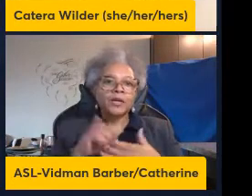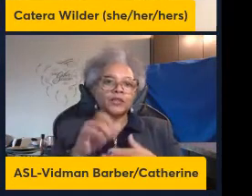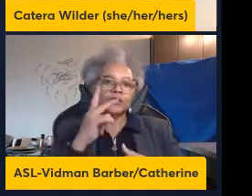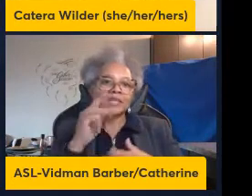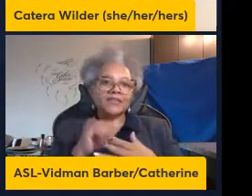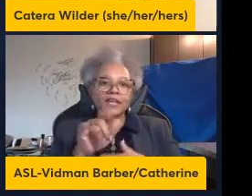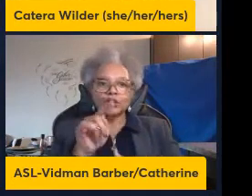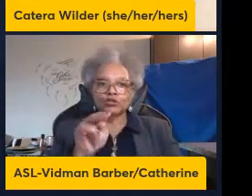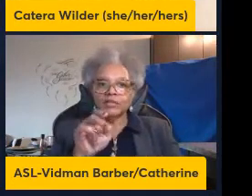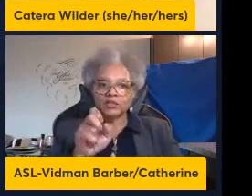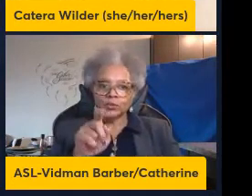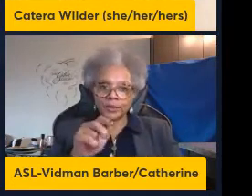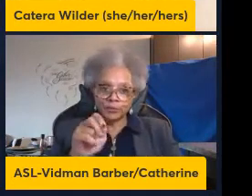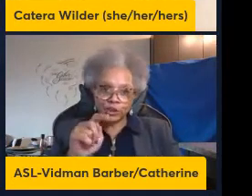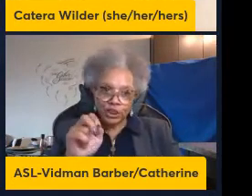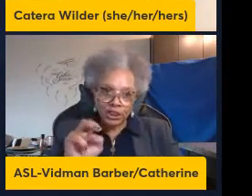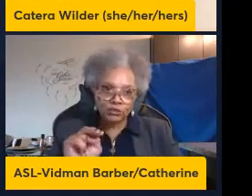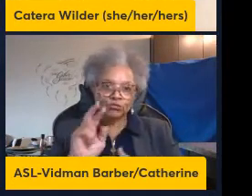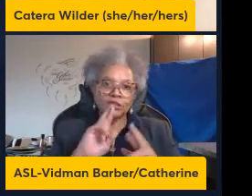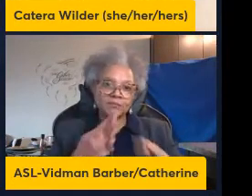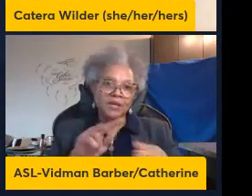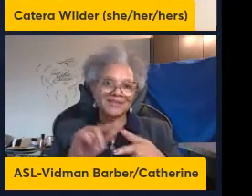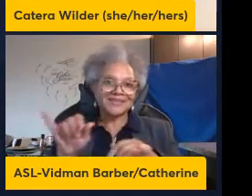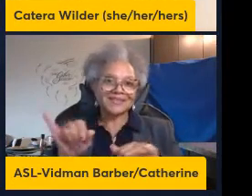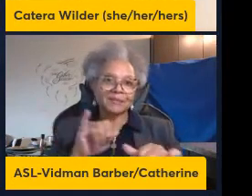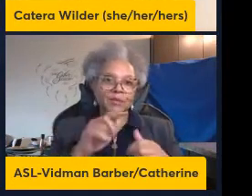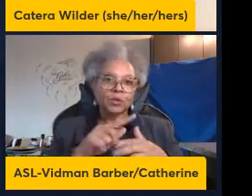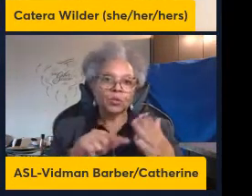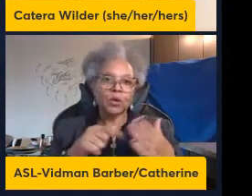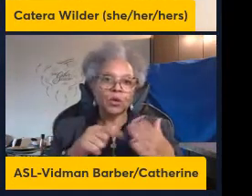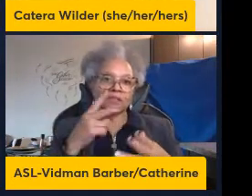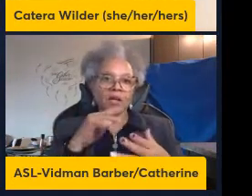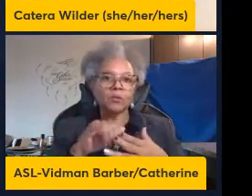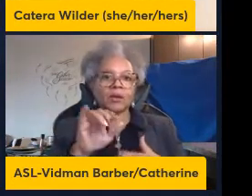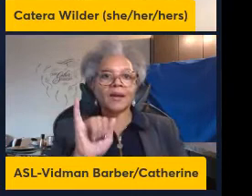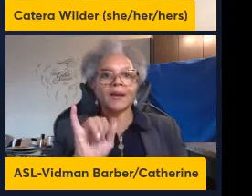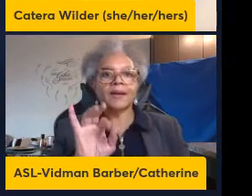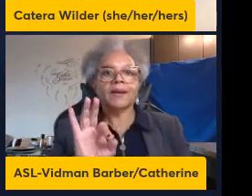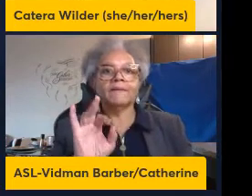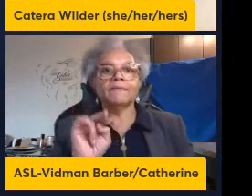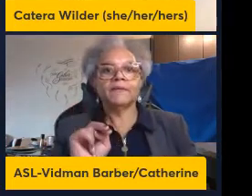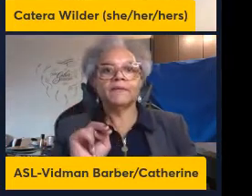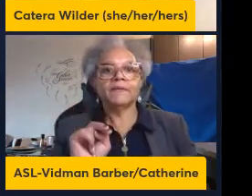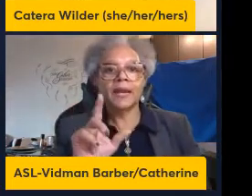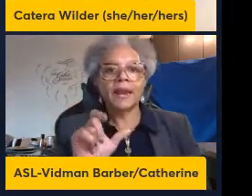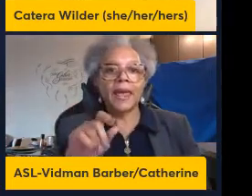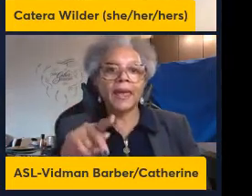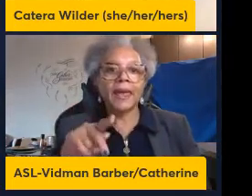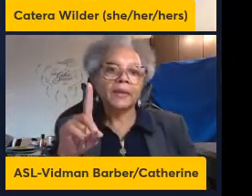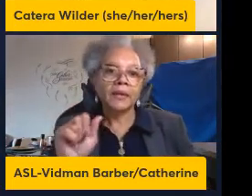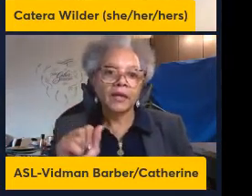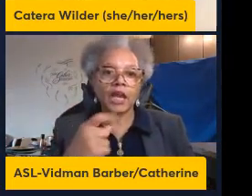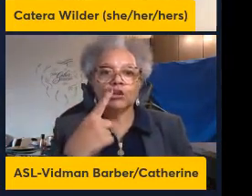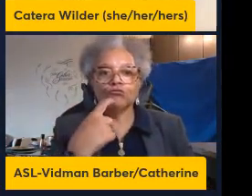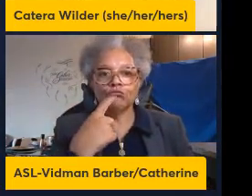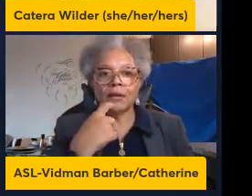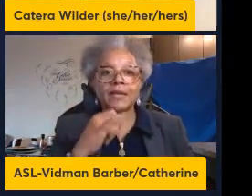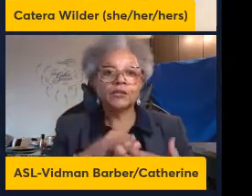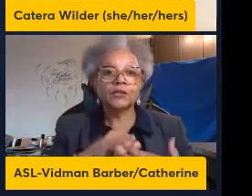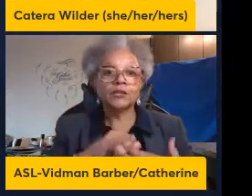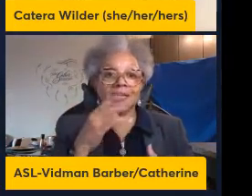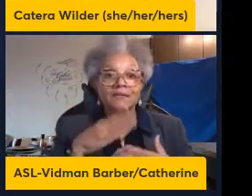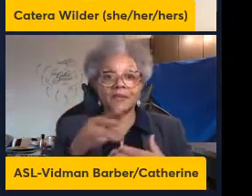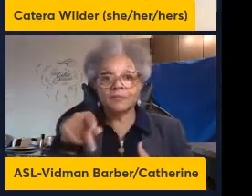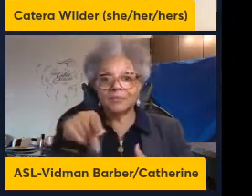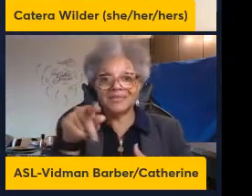transcriptional response is very similar to what we saw with interferon lambda in red. And so this is seen in this